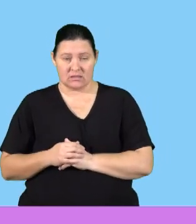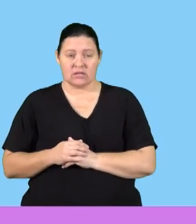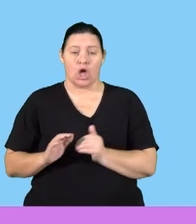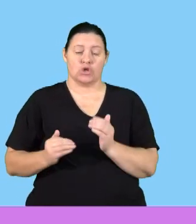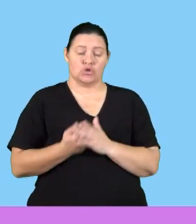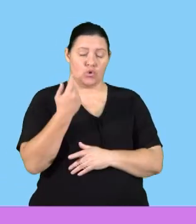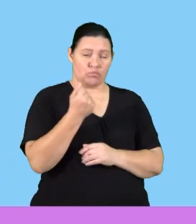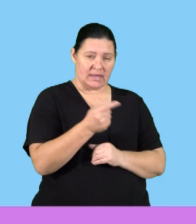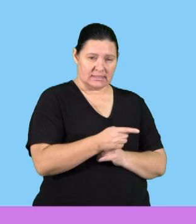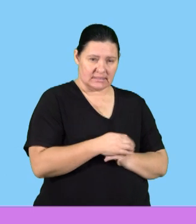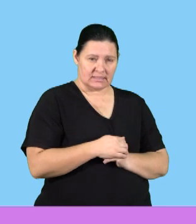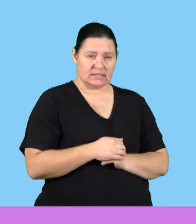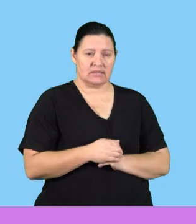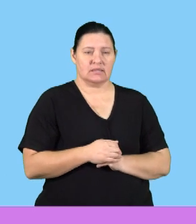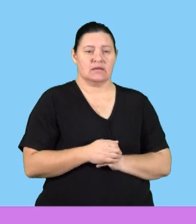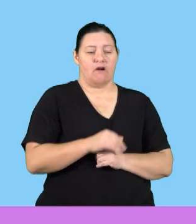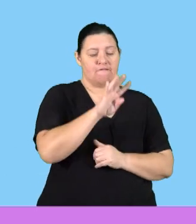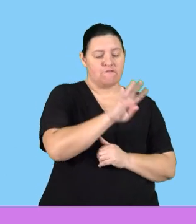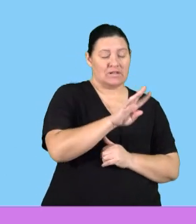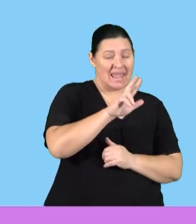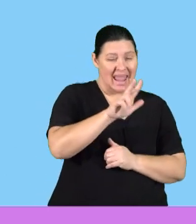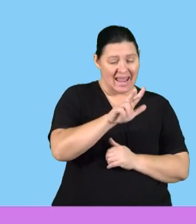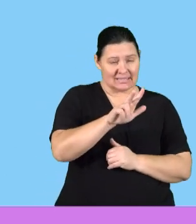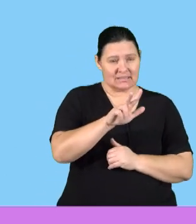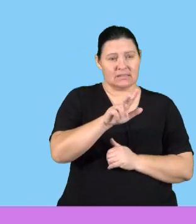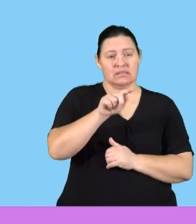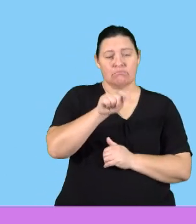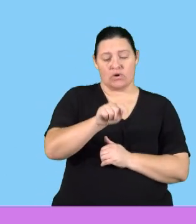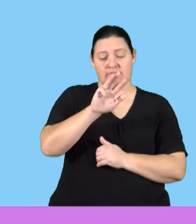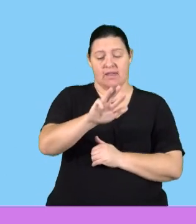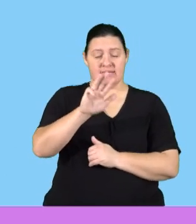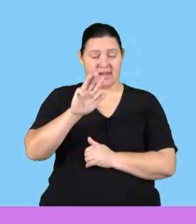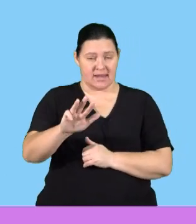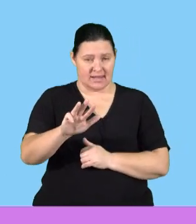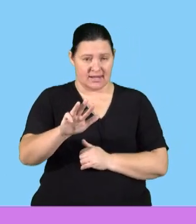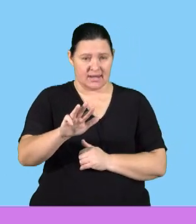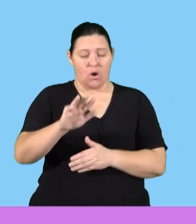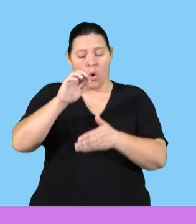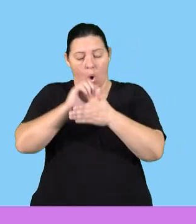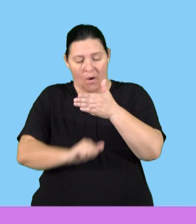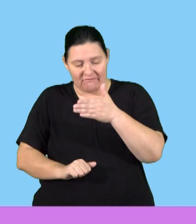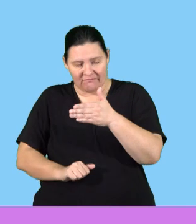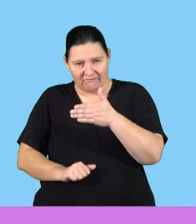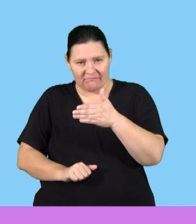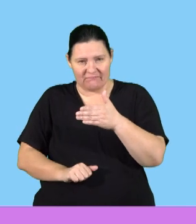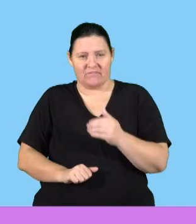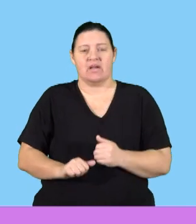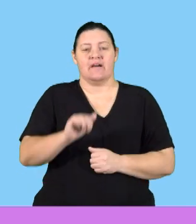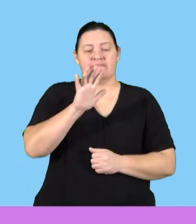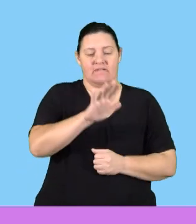We take the new price, which is 48 rand 99. We